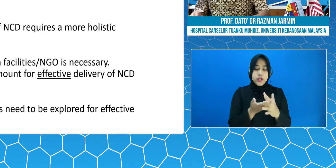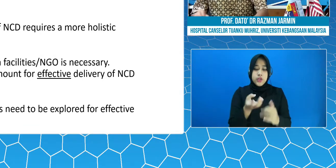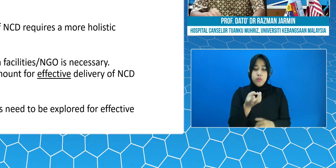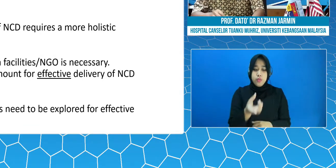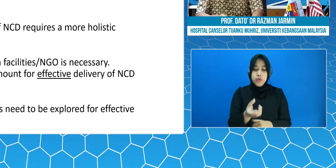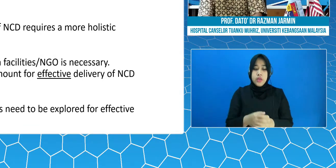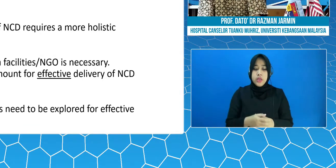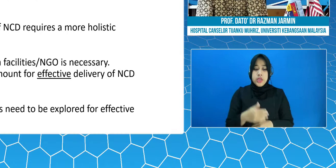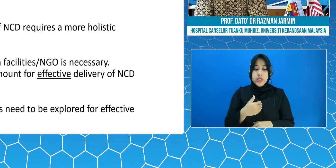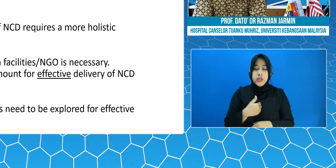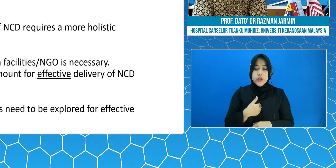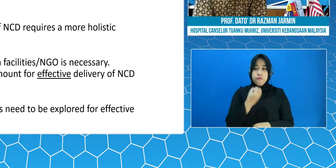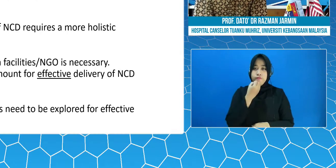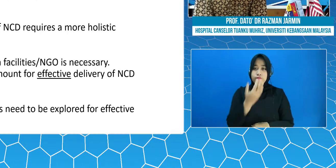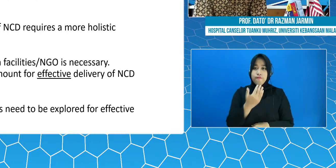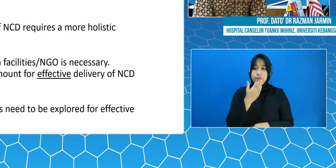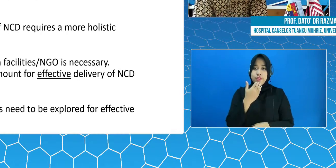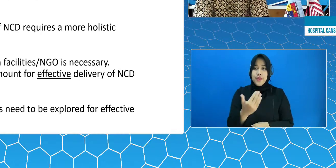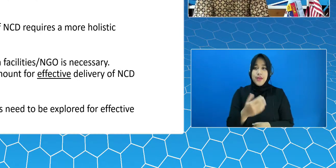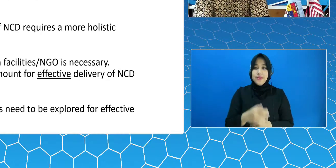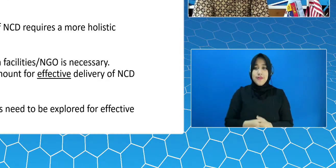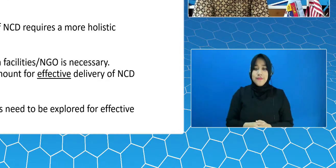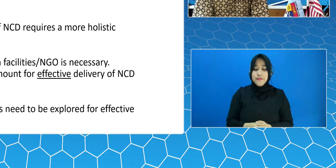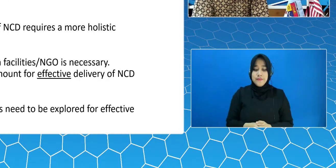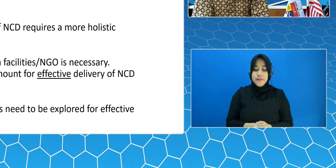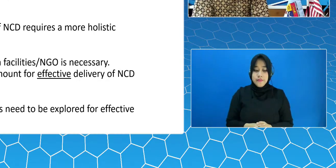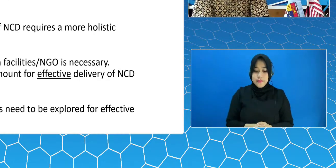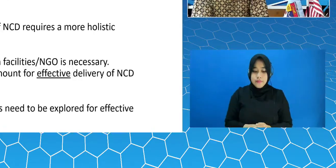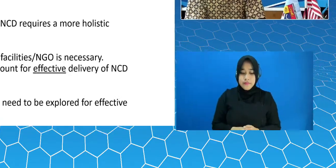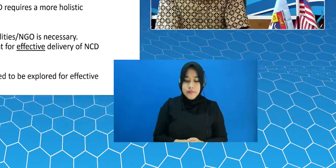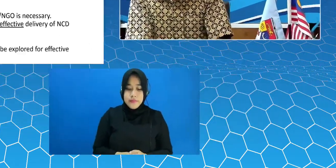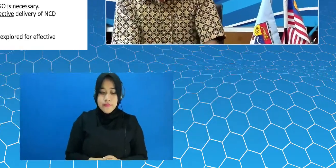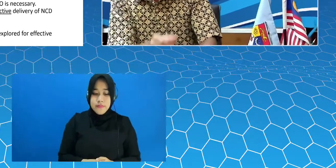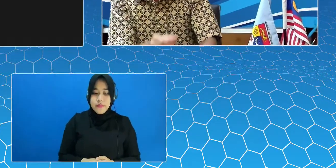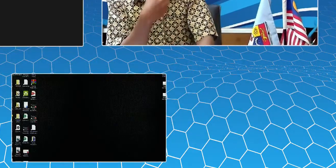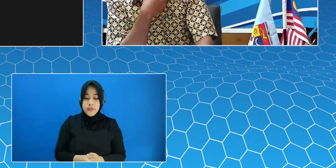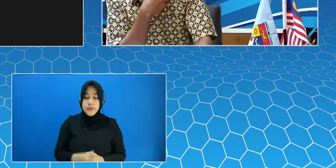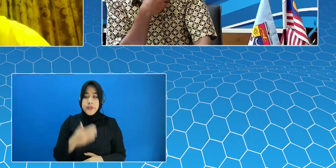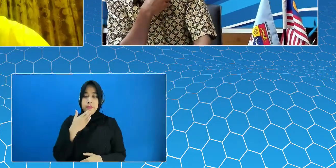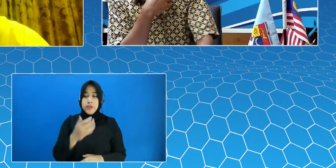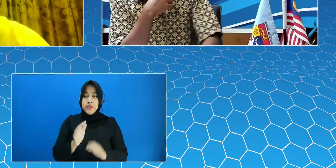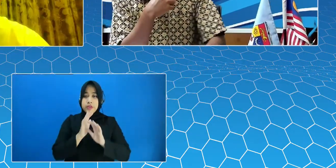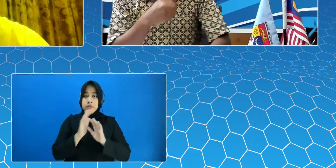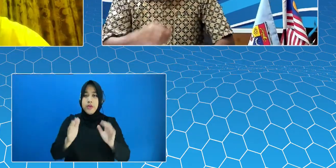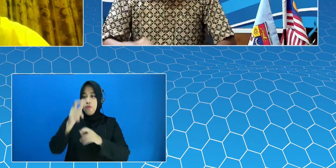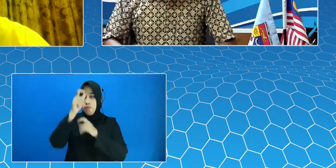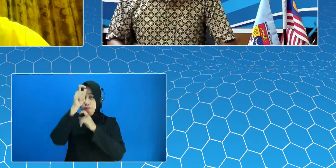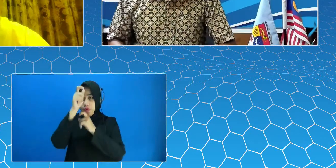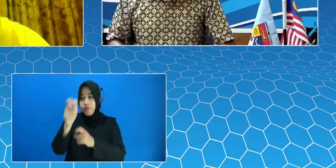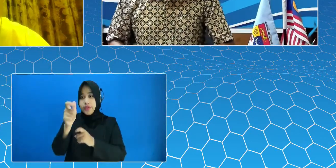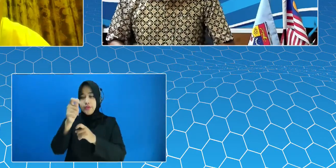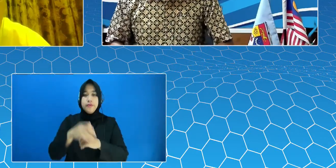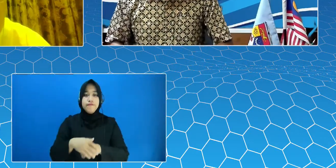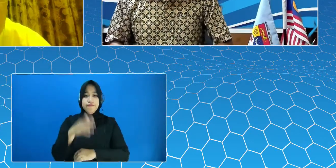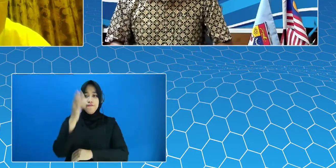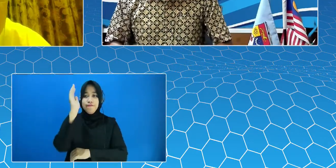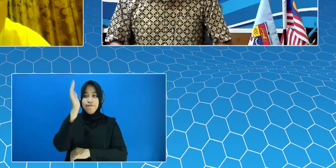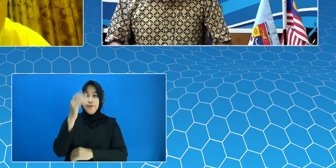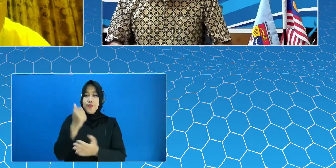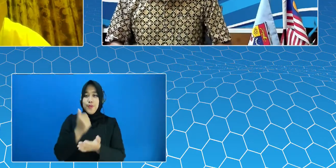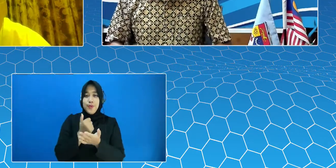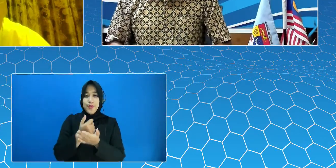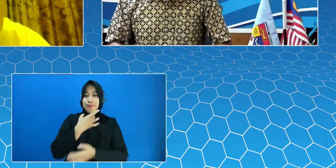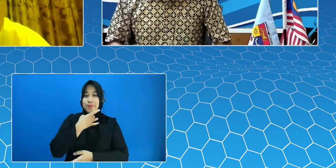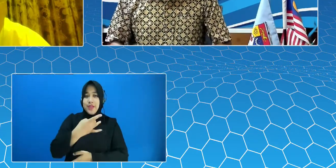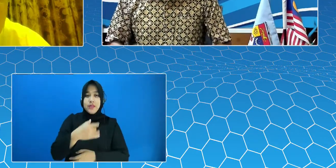much. Thank you very much, Professor, for the very interesting presentation. And I see we do have some questions